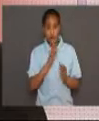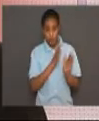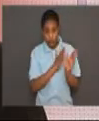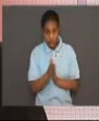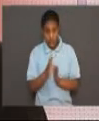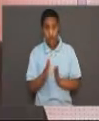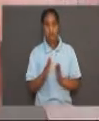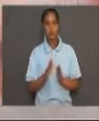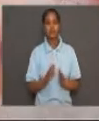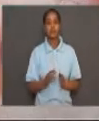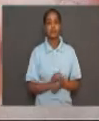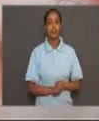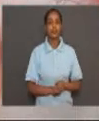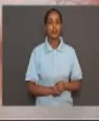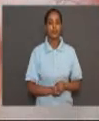begin, students?